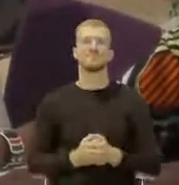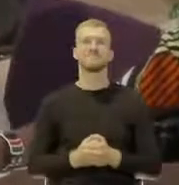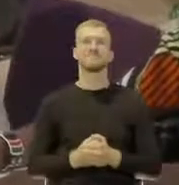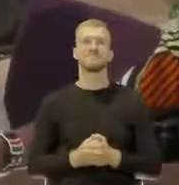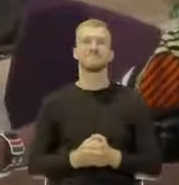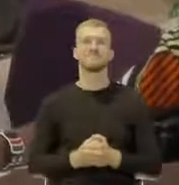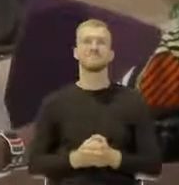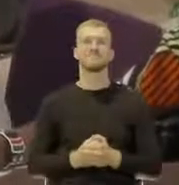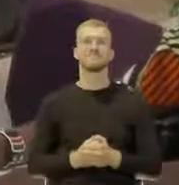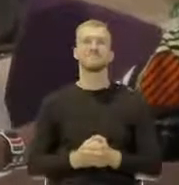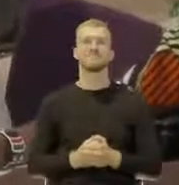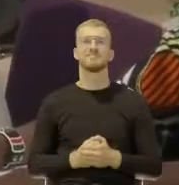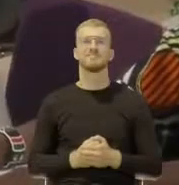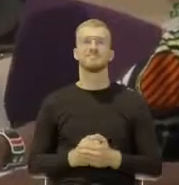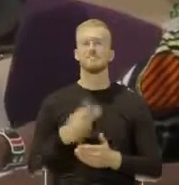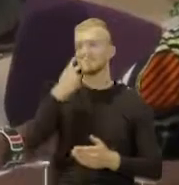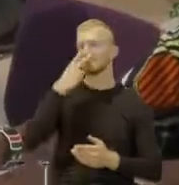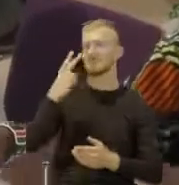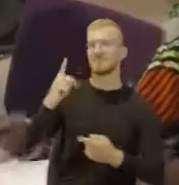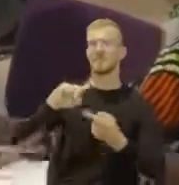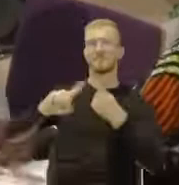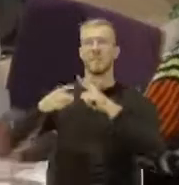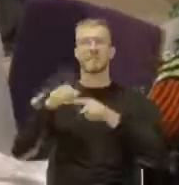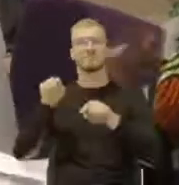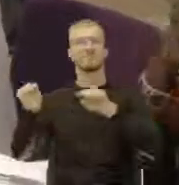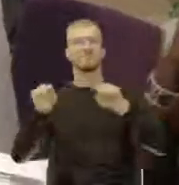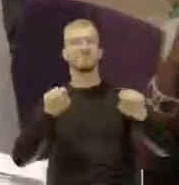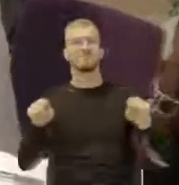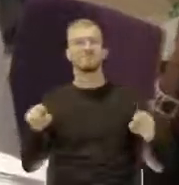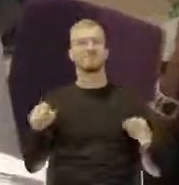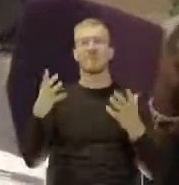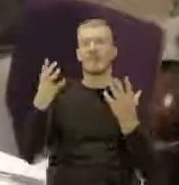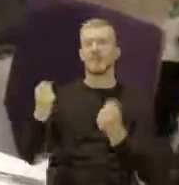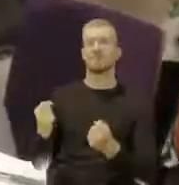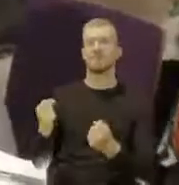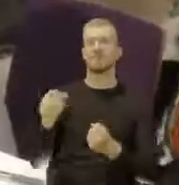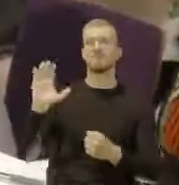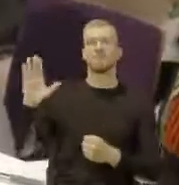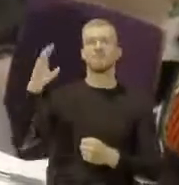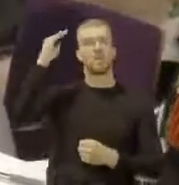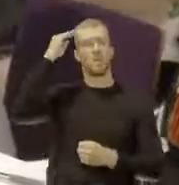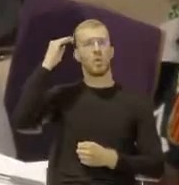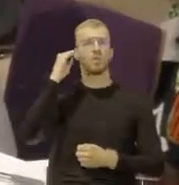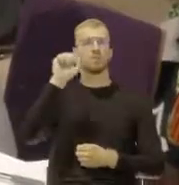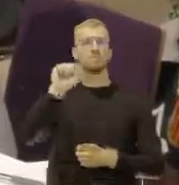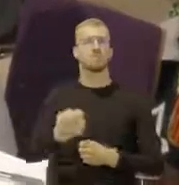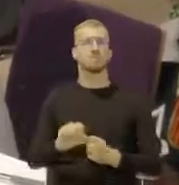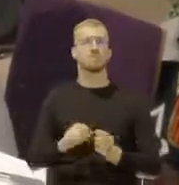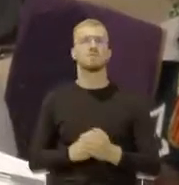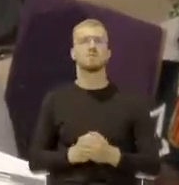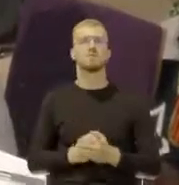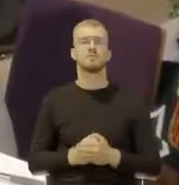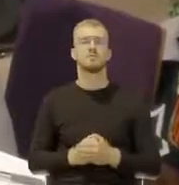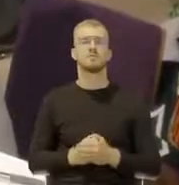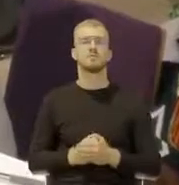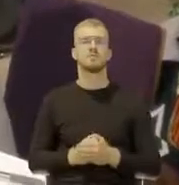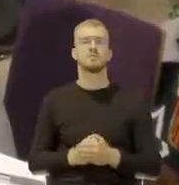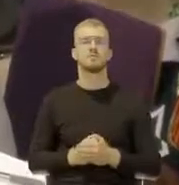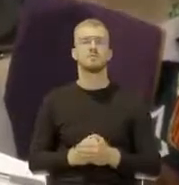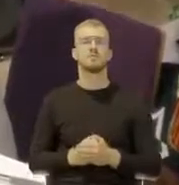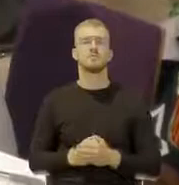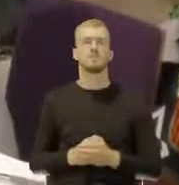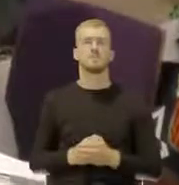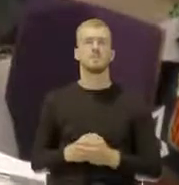The membership of both United Cities and local governments and ICLEI have a great experience